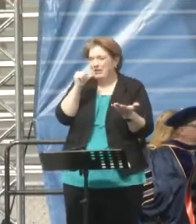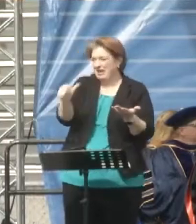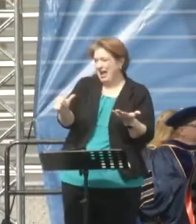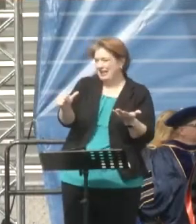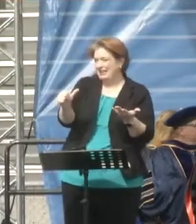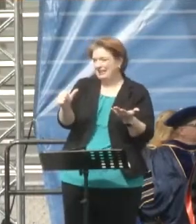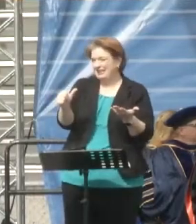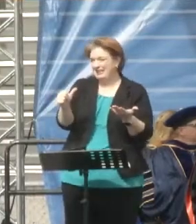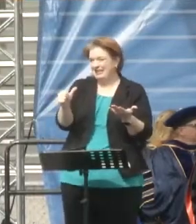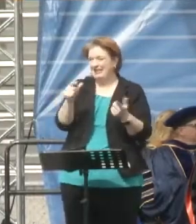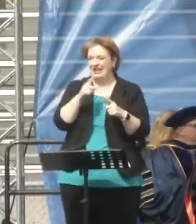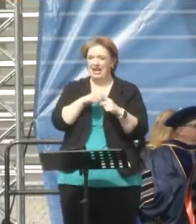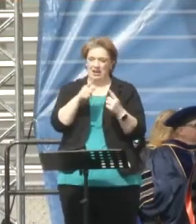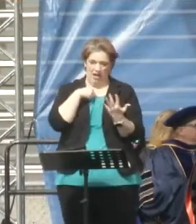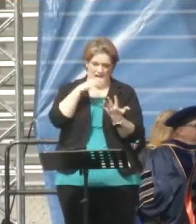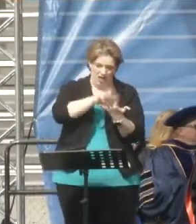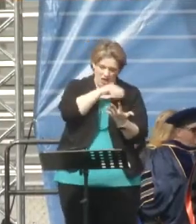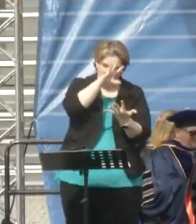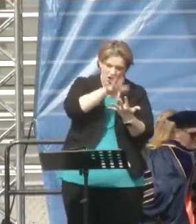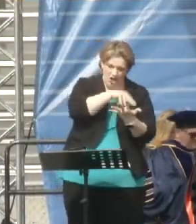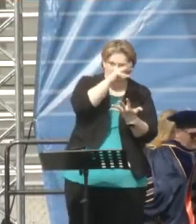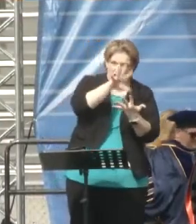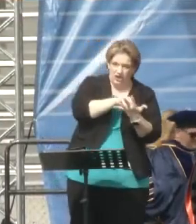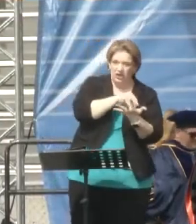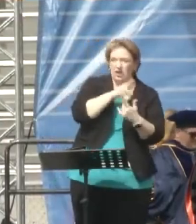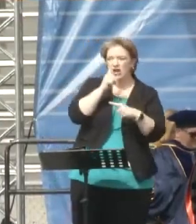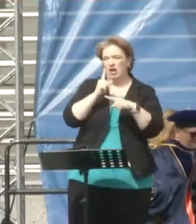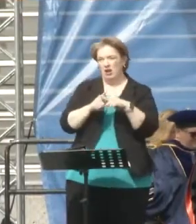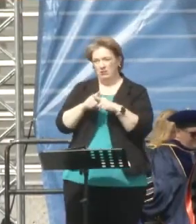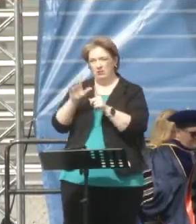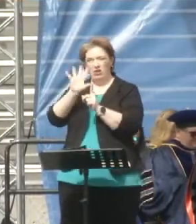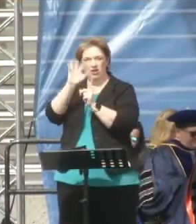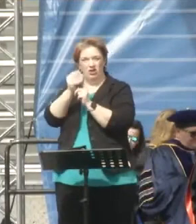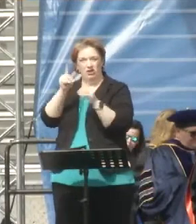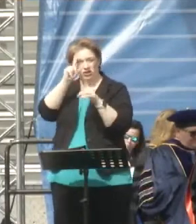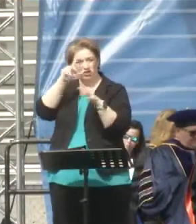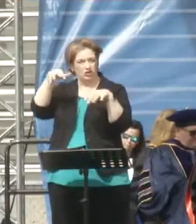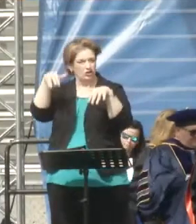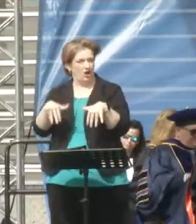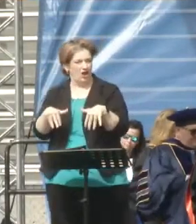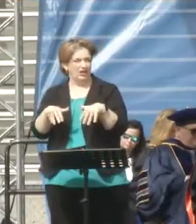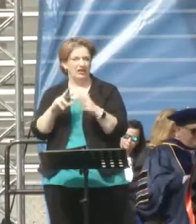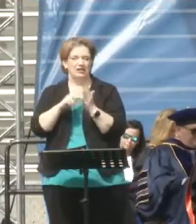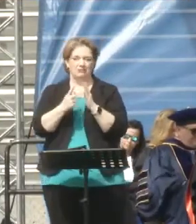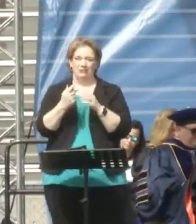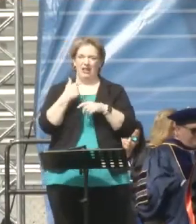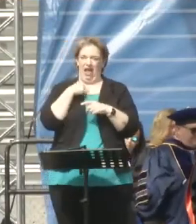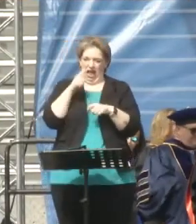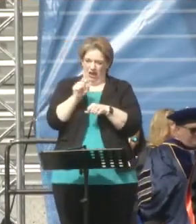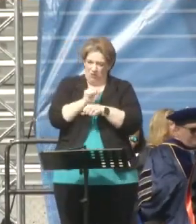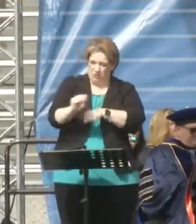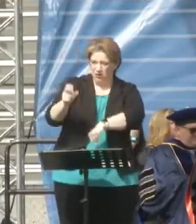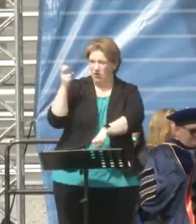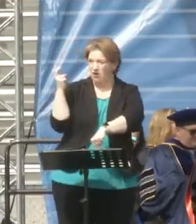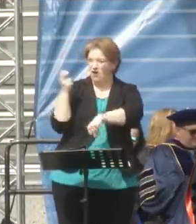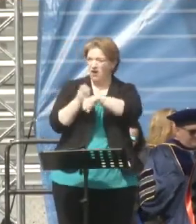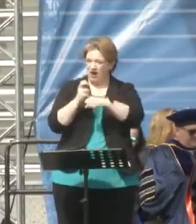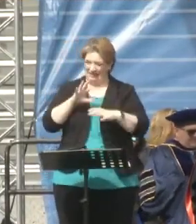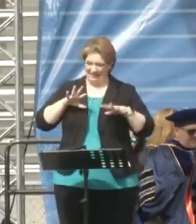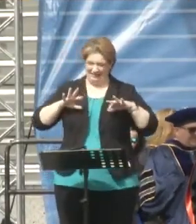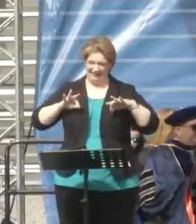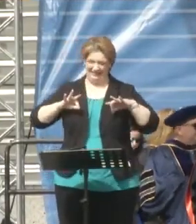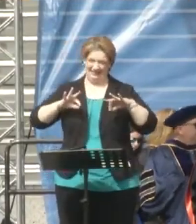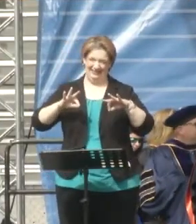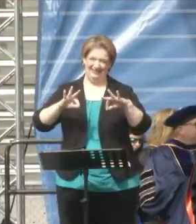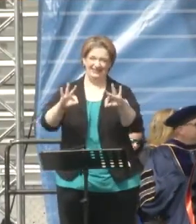shock and rigorous learning really channeled me into focusing on working hard and learning as much as I could. It